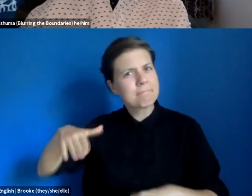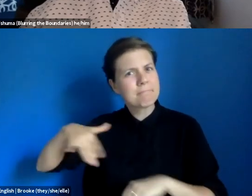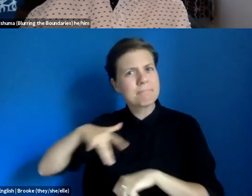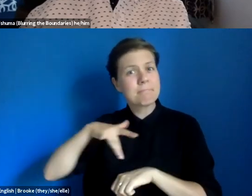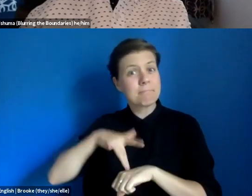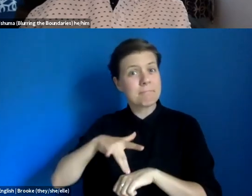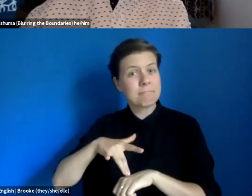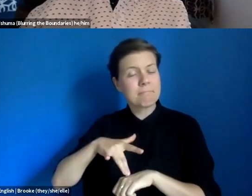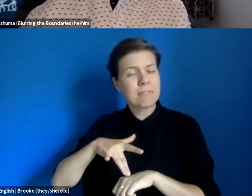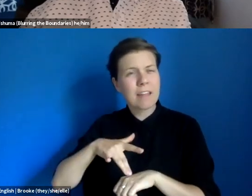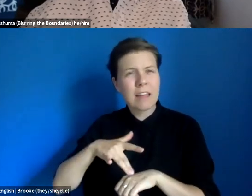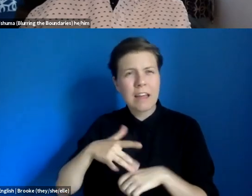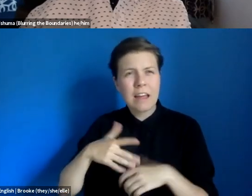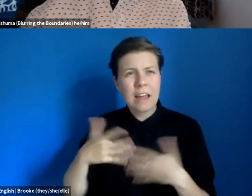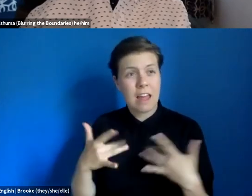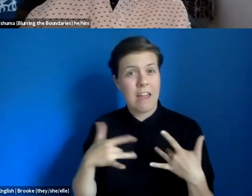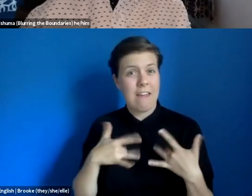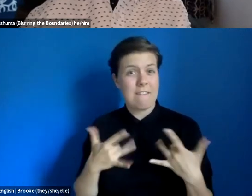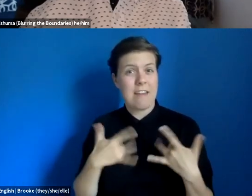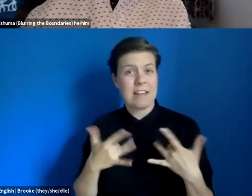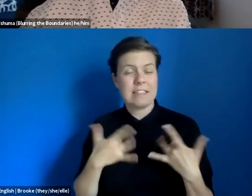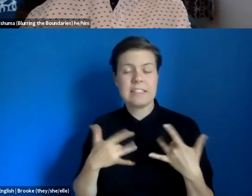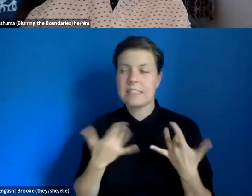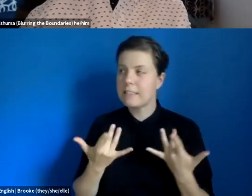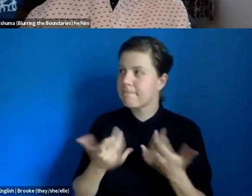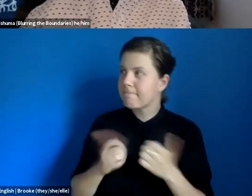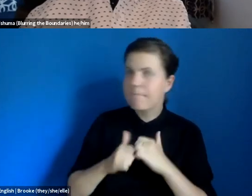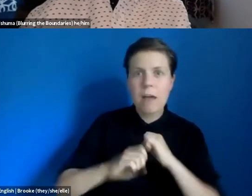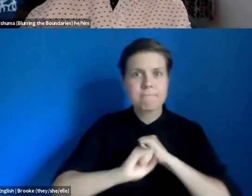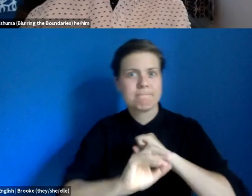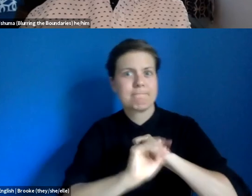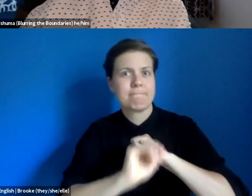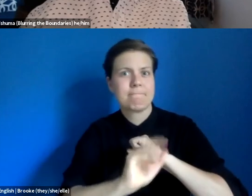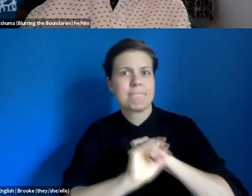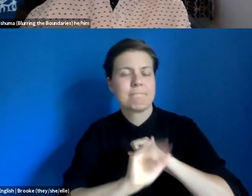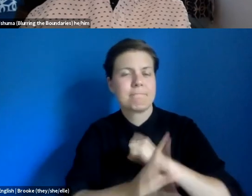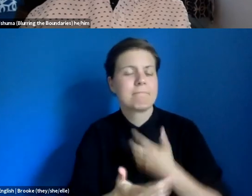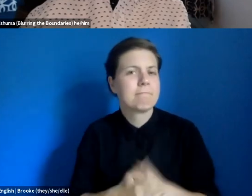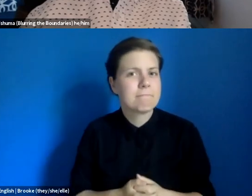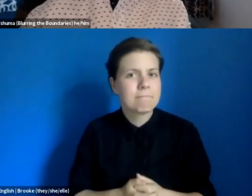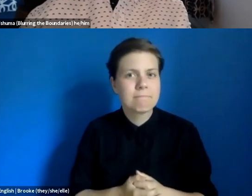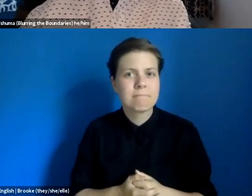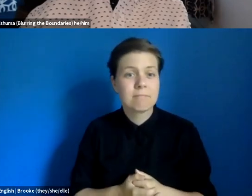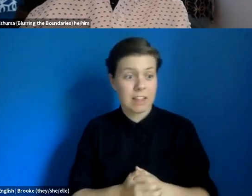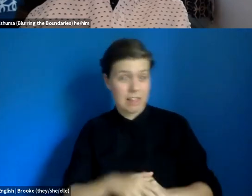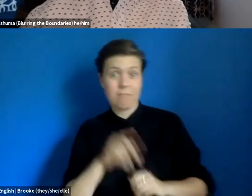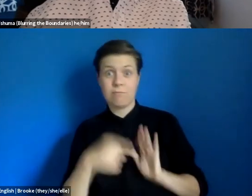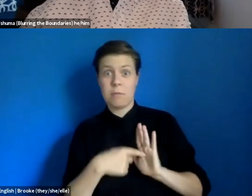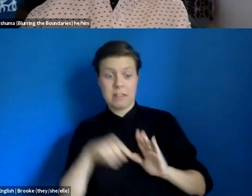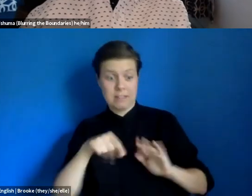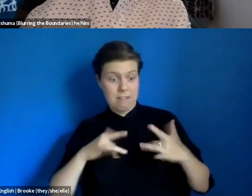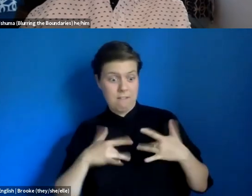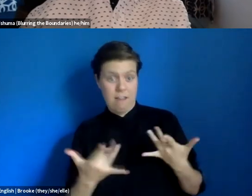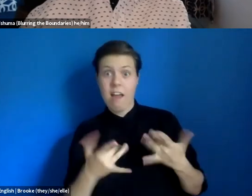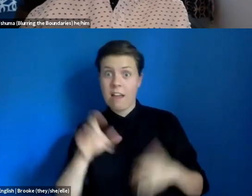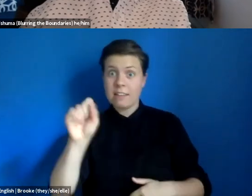how events are signposted in terms of how the invitations are sent out. And I noticed on YouTube for the CRIP